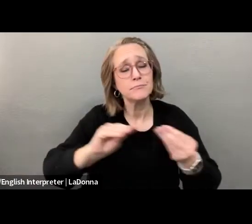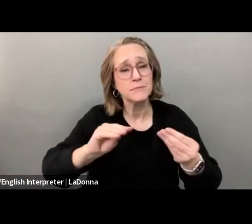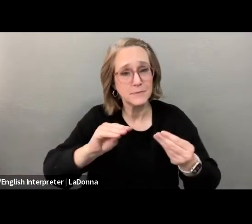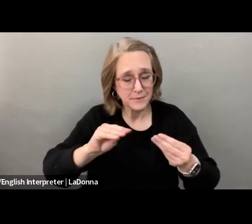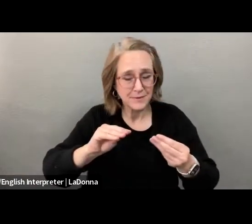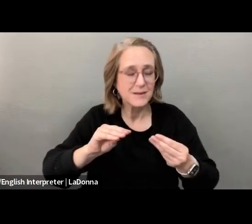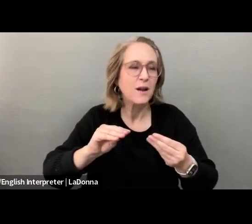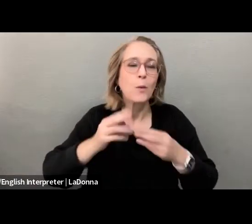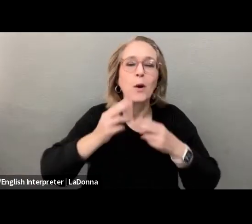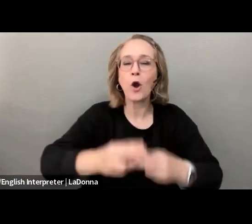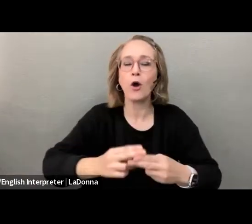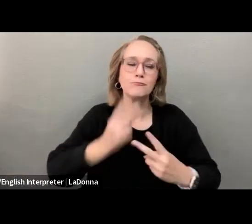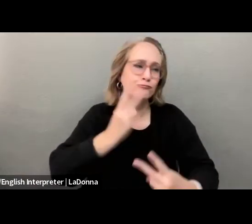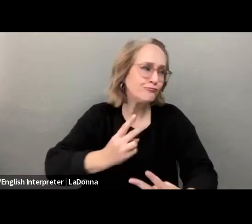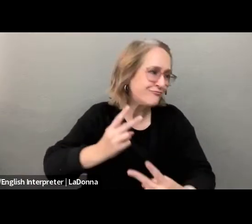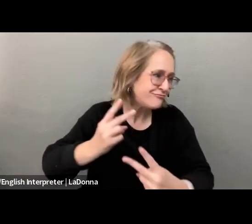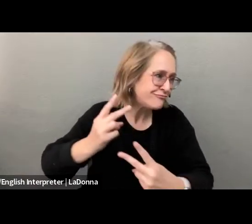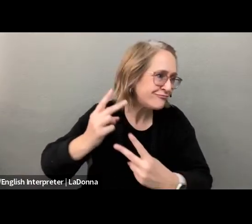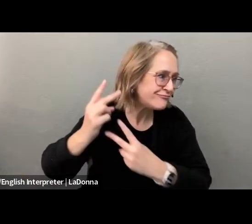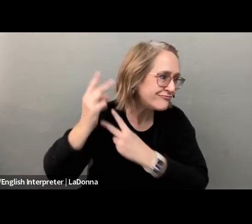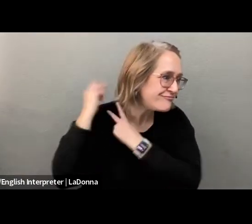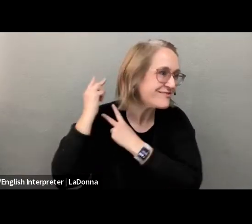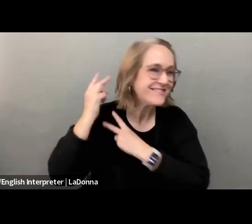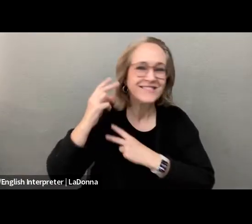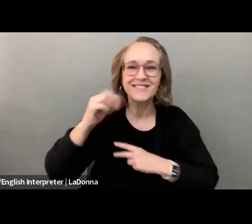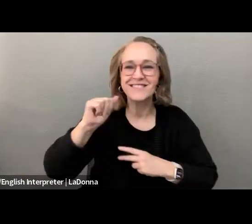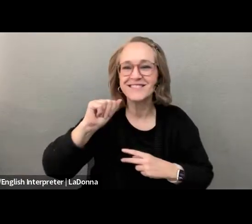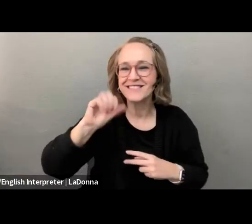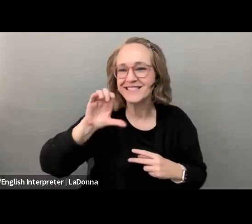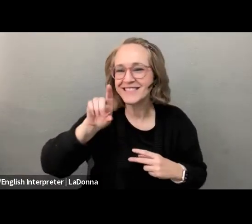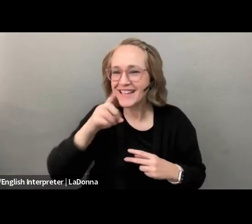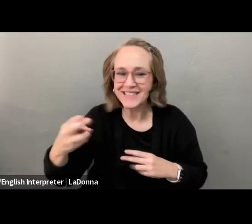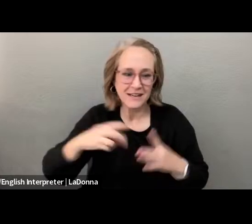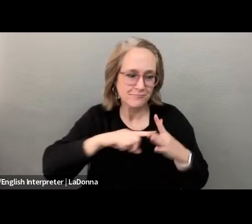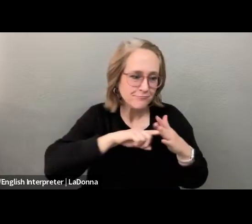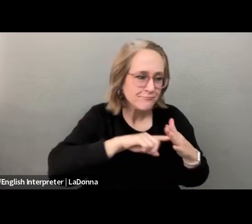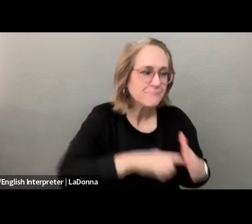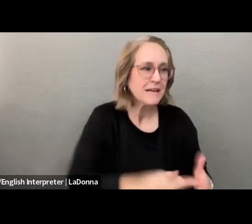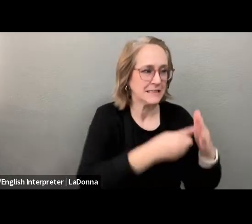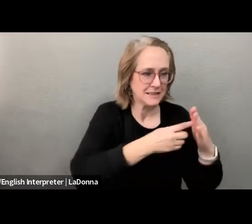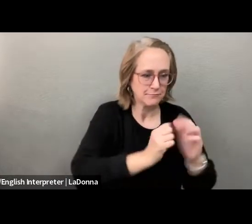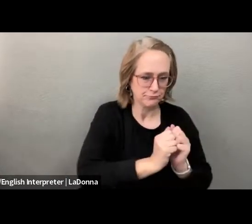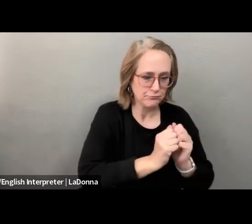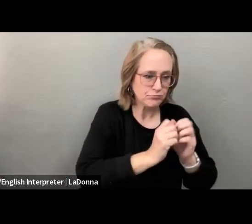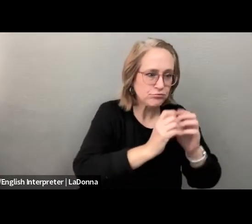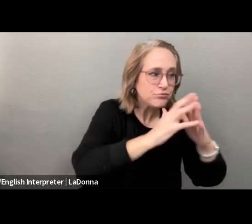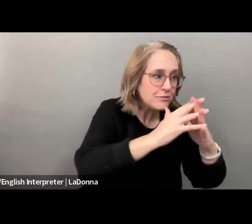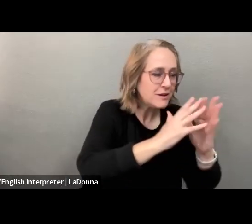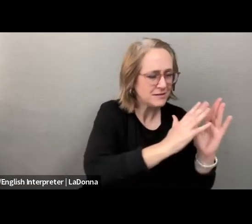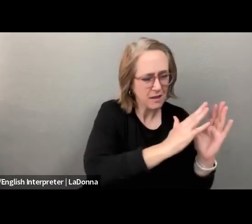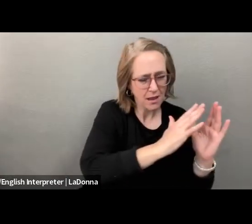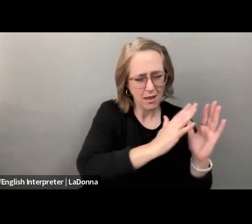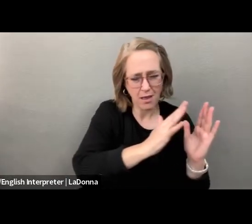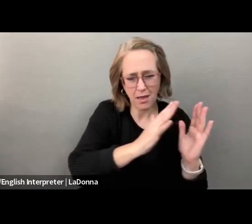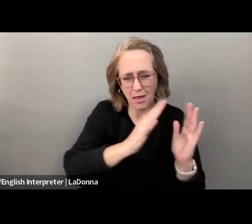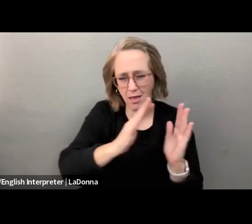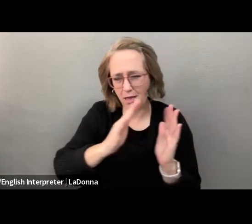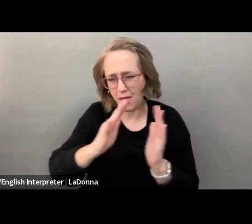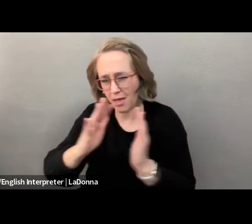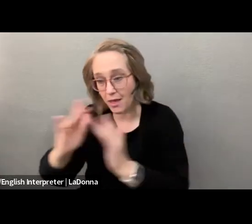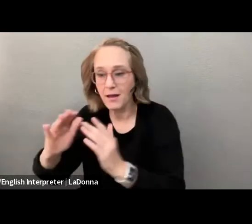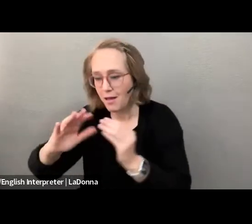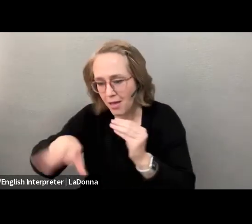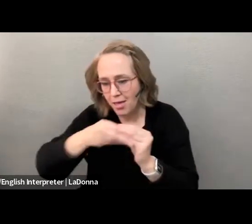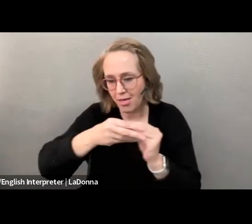memory lane of the Arizona Commission beginning and all the things that have been